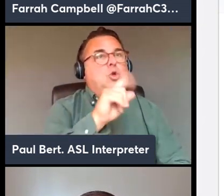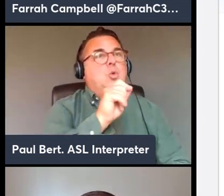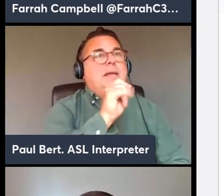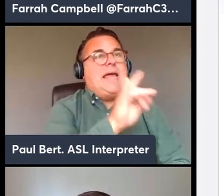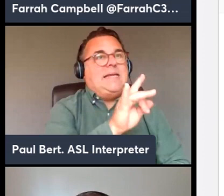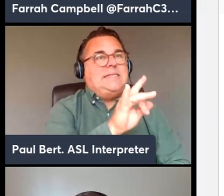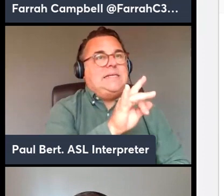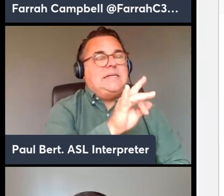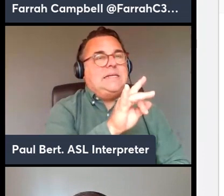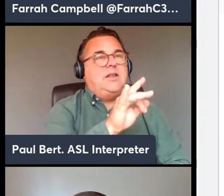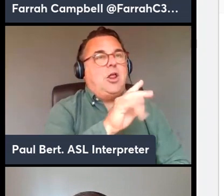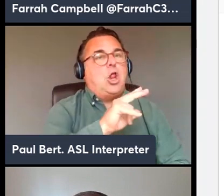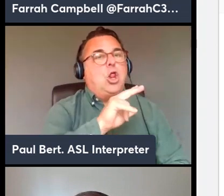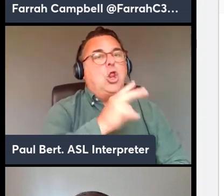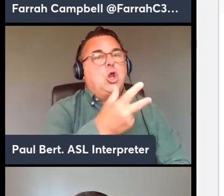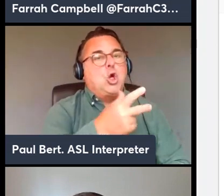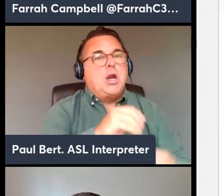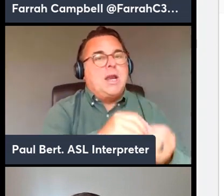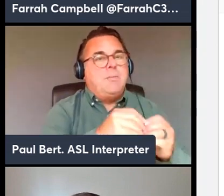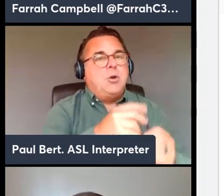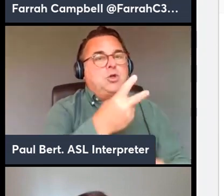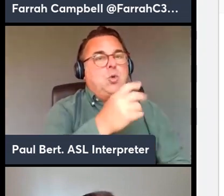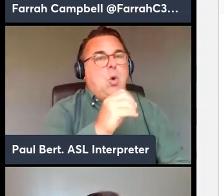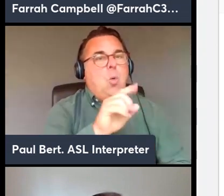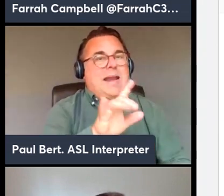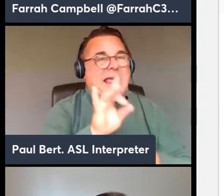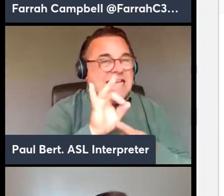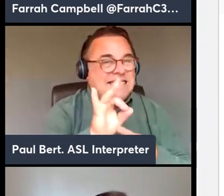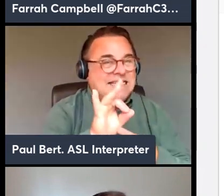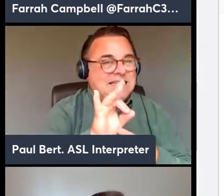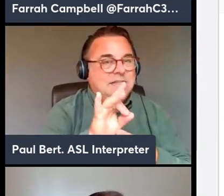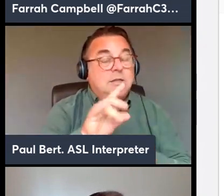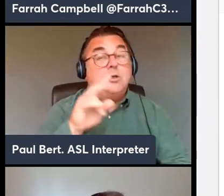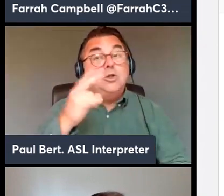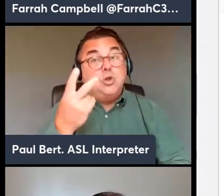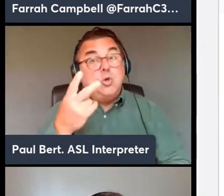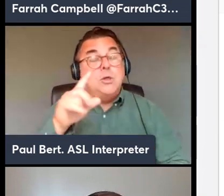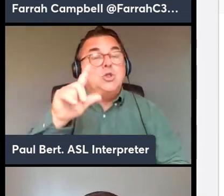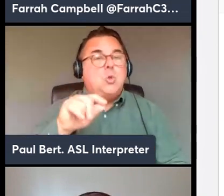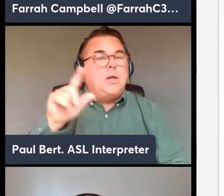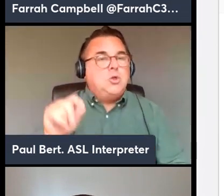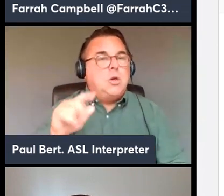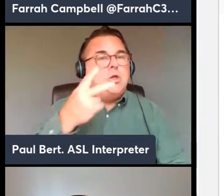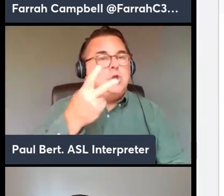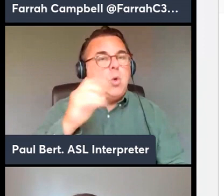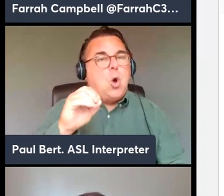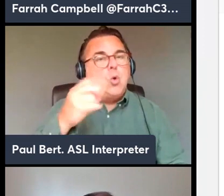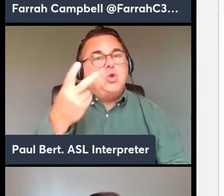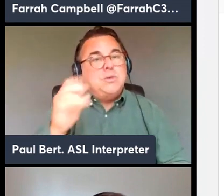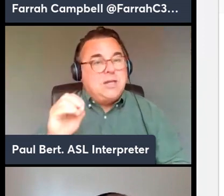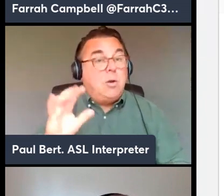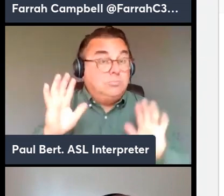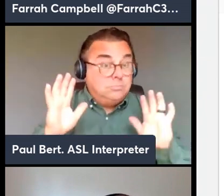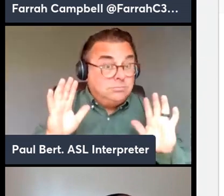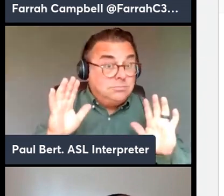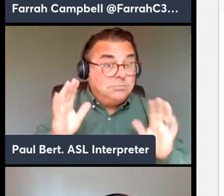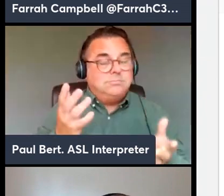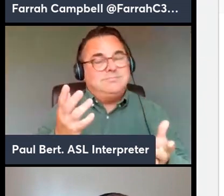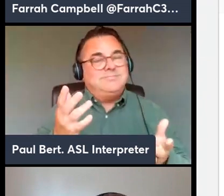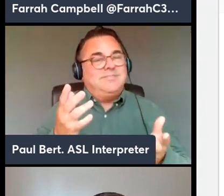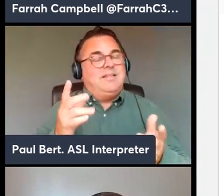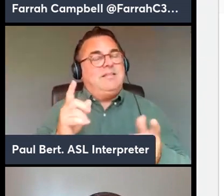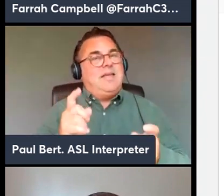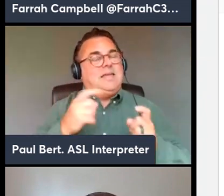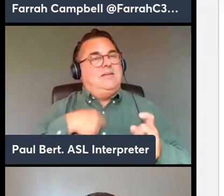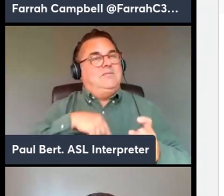So if you think about the third digit, right, 2018, and Mac 2 is the 2020, right, 2020. That also gives